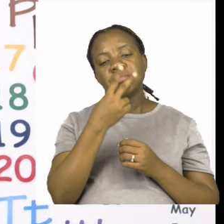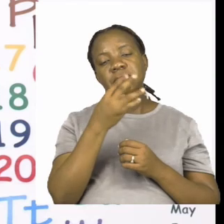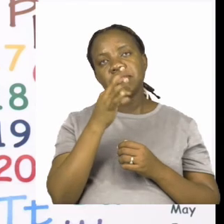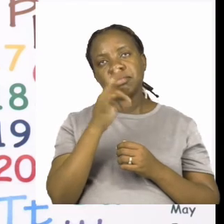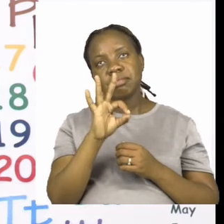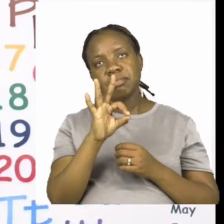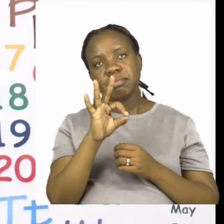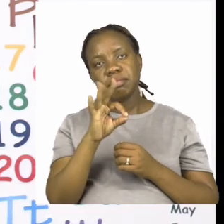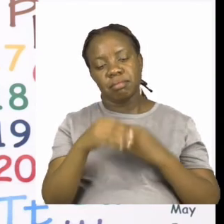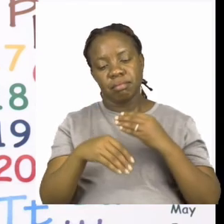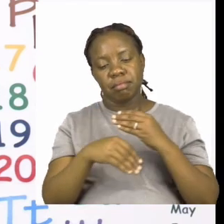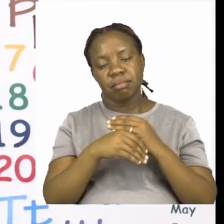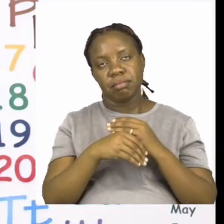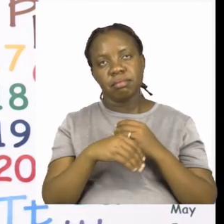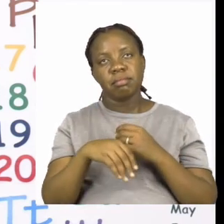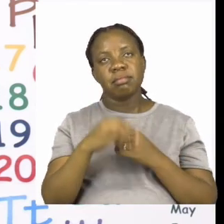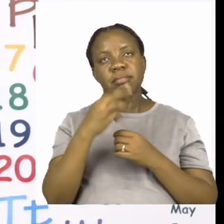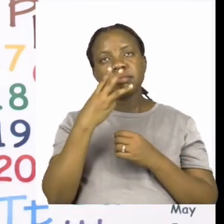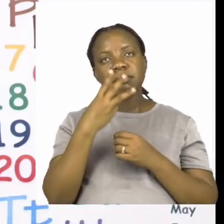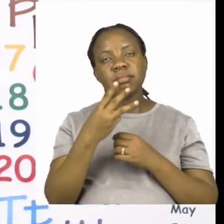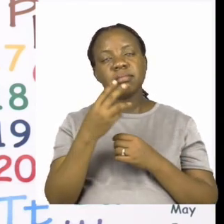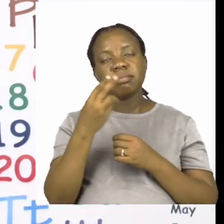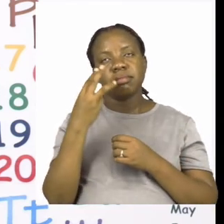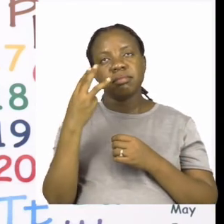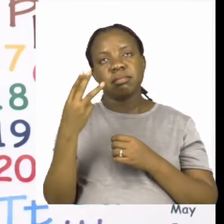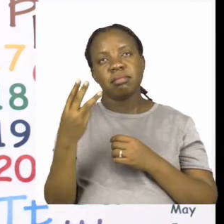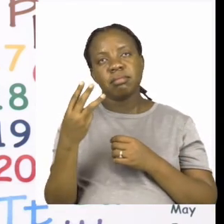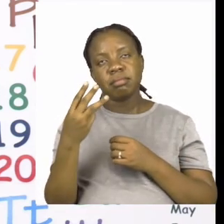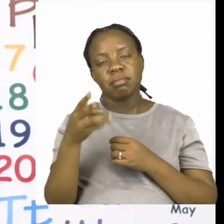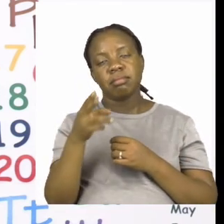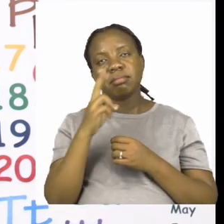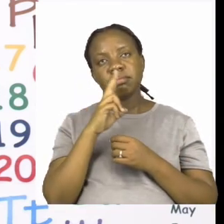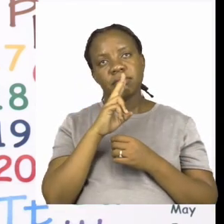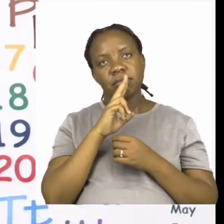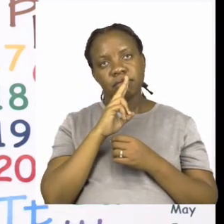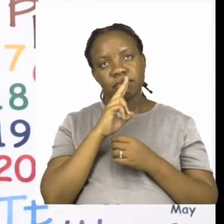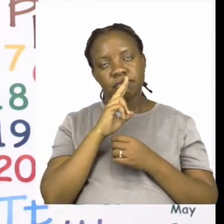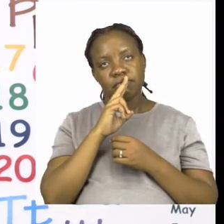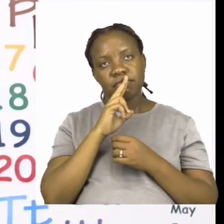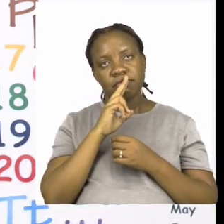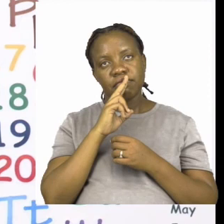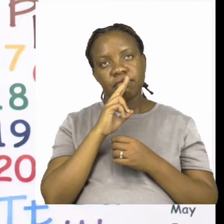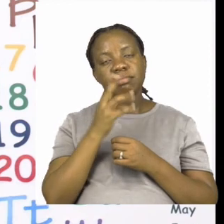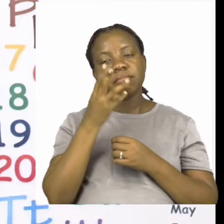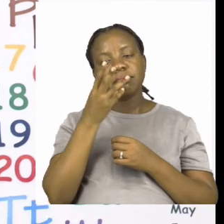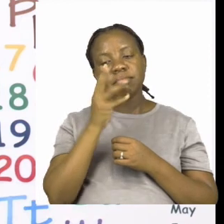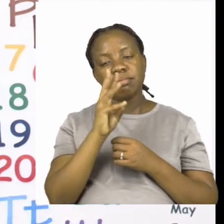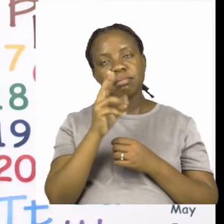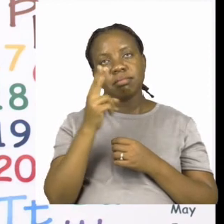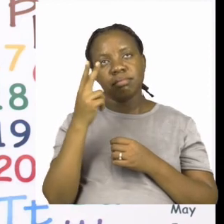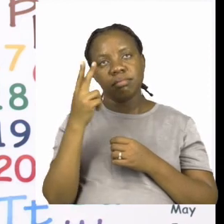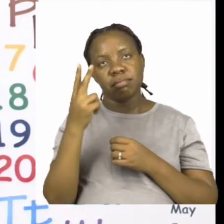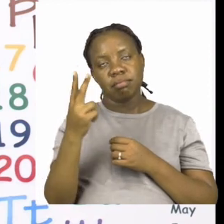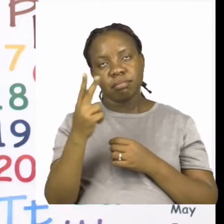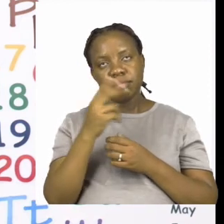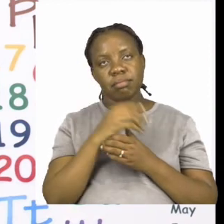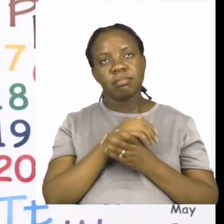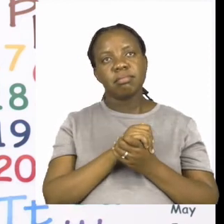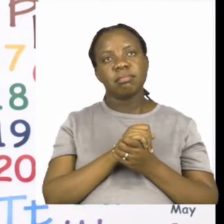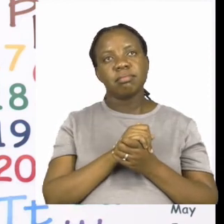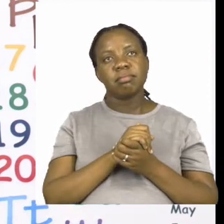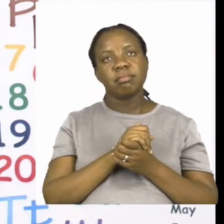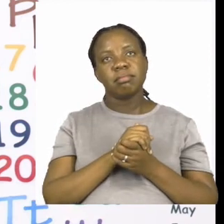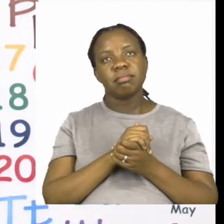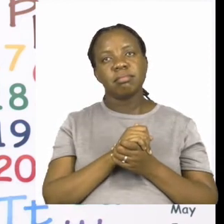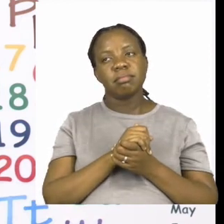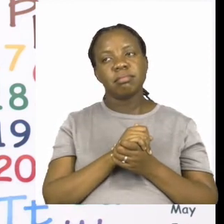plus 33 is equal to 62. And that is how we add by